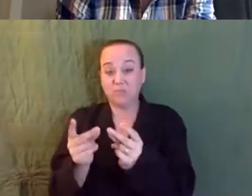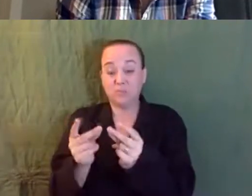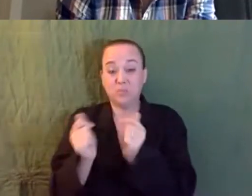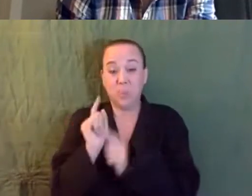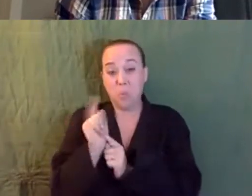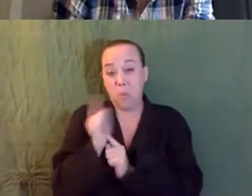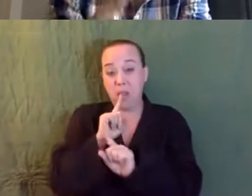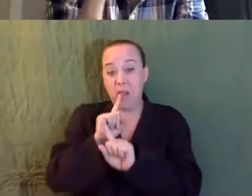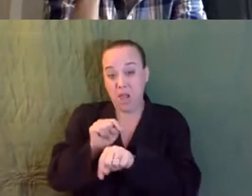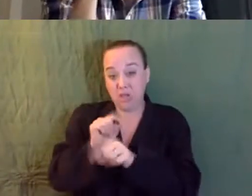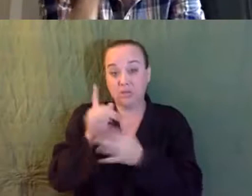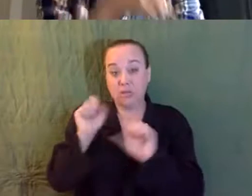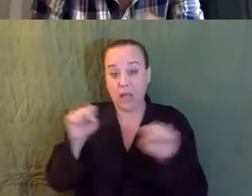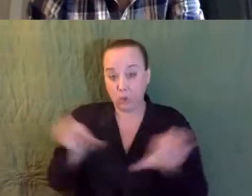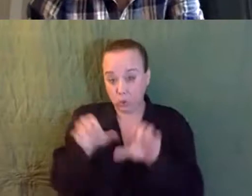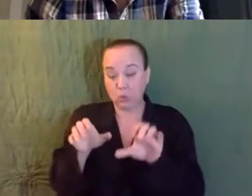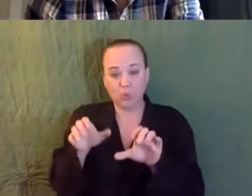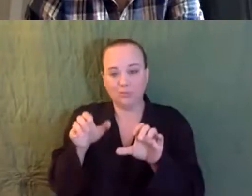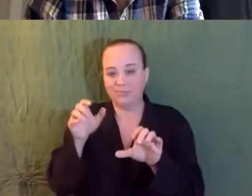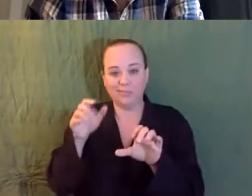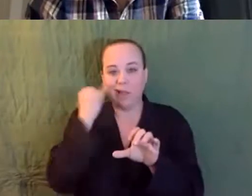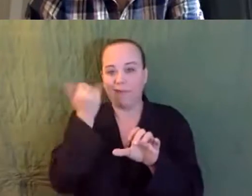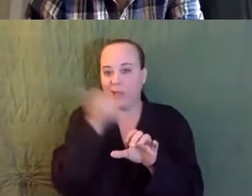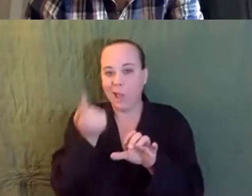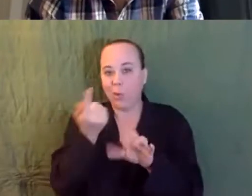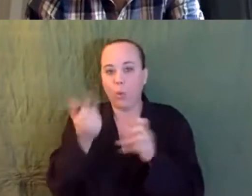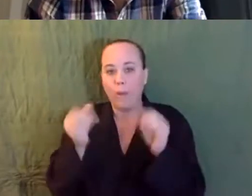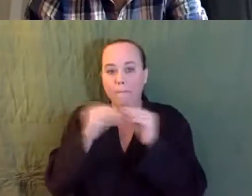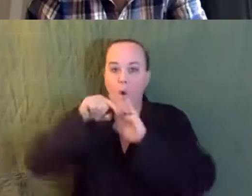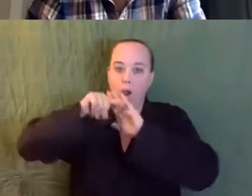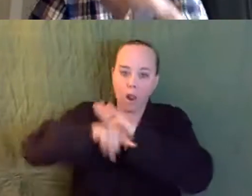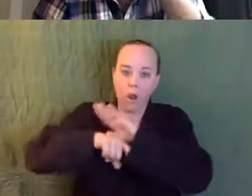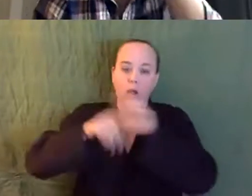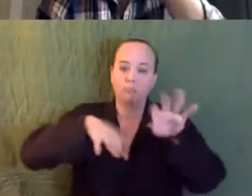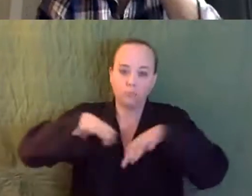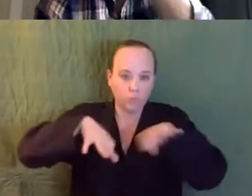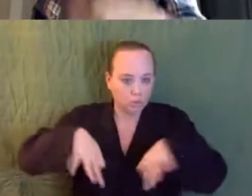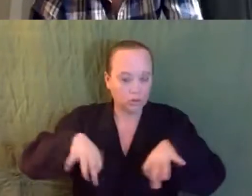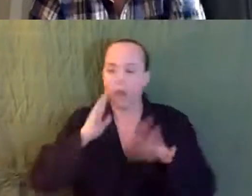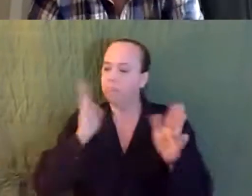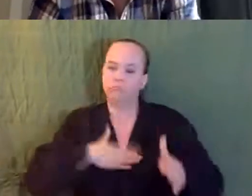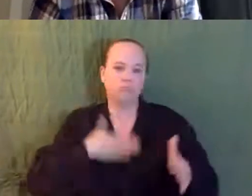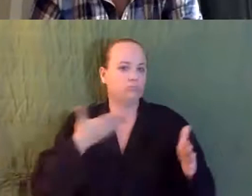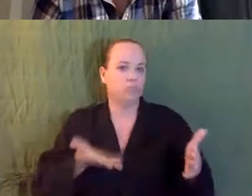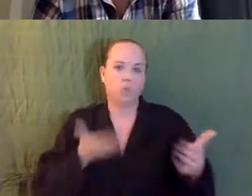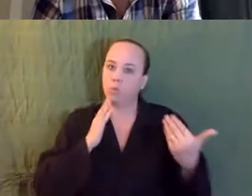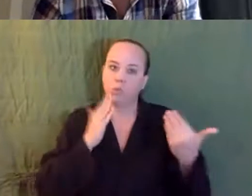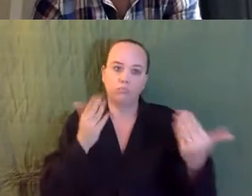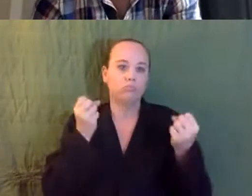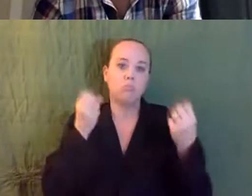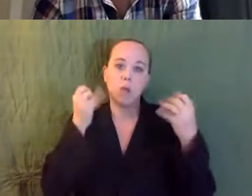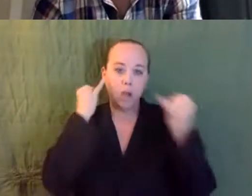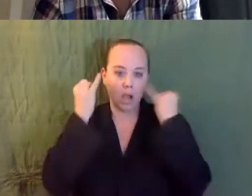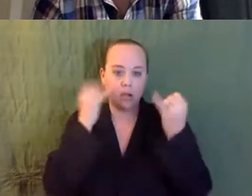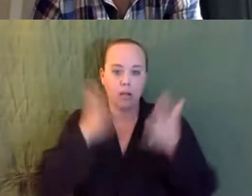minute answer of what we can do. If anybody wants more detail than that, I am happy to. There are many ideas I have on that, and